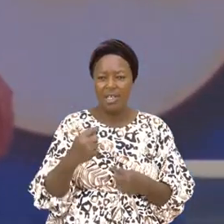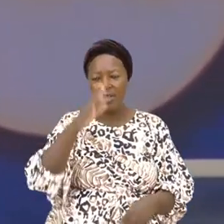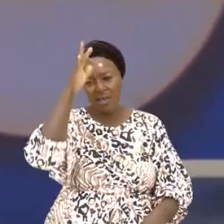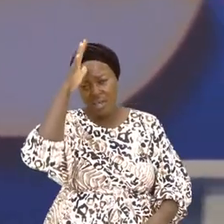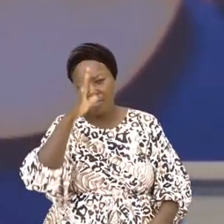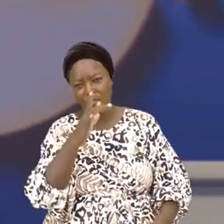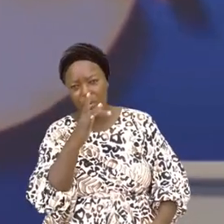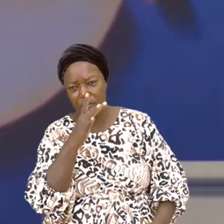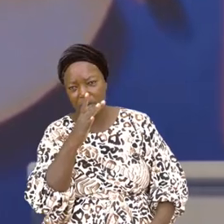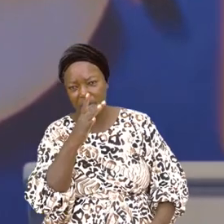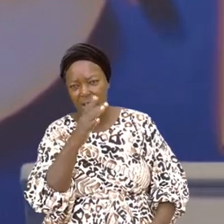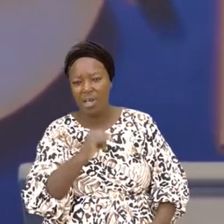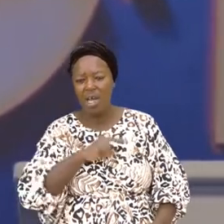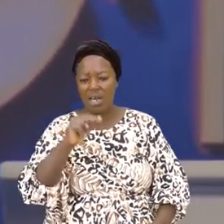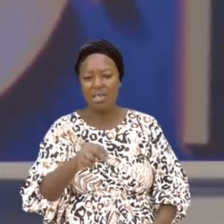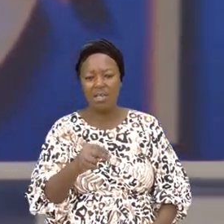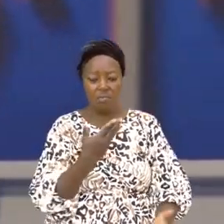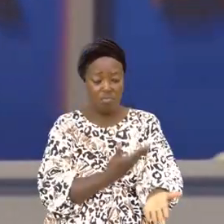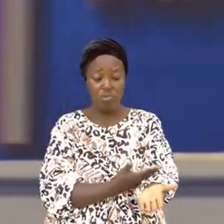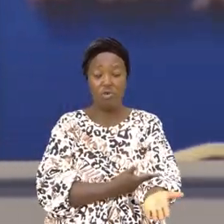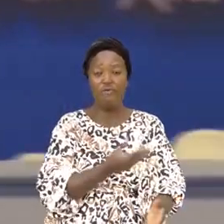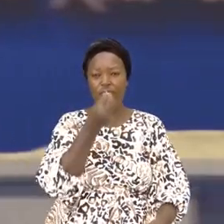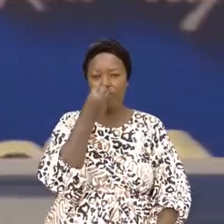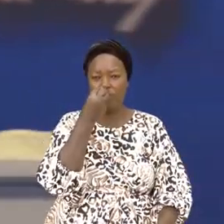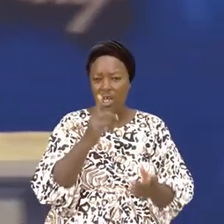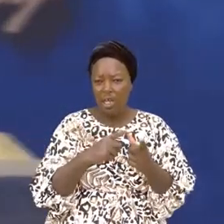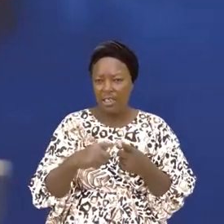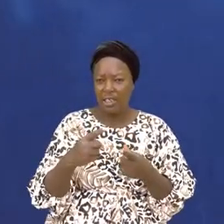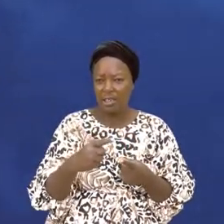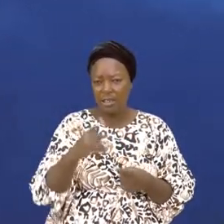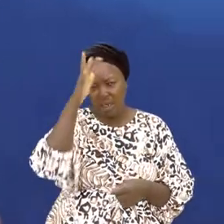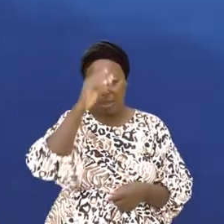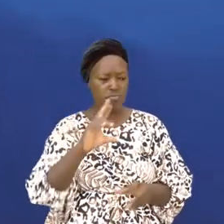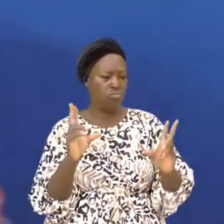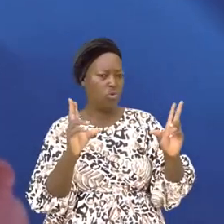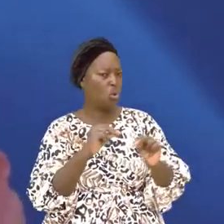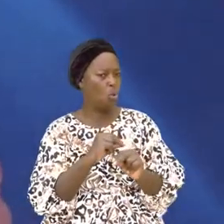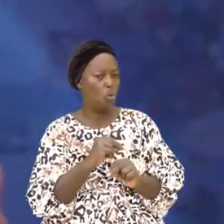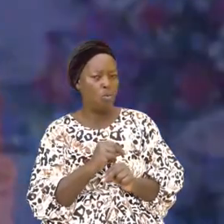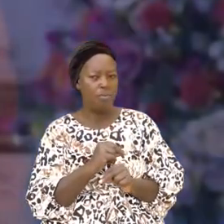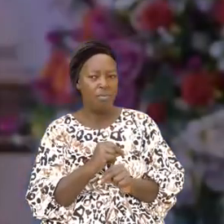mommy, I need breakfast. And they say, daddy may say, no.